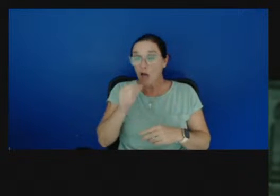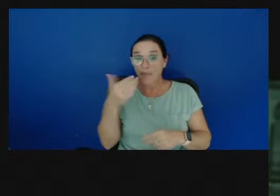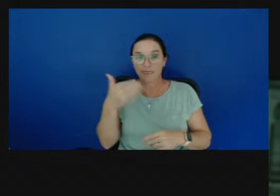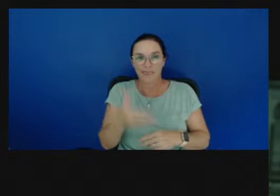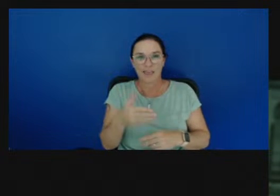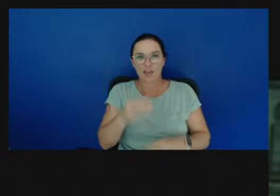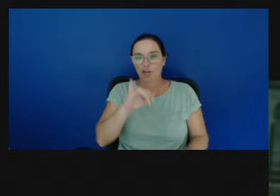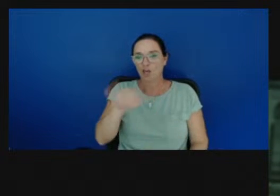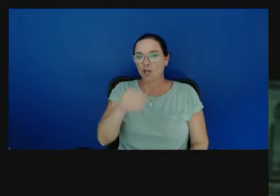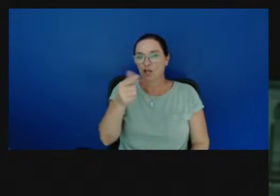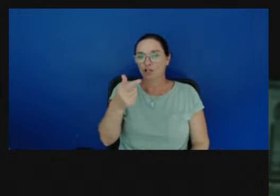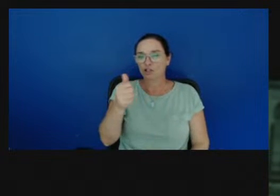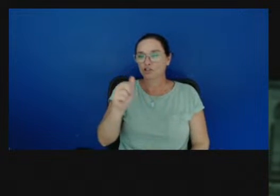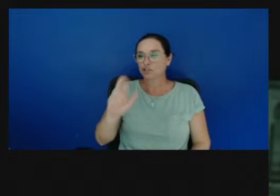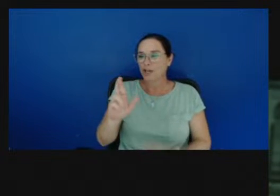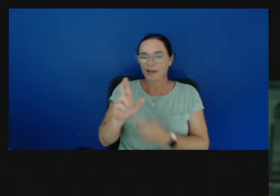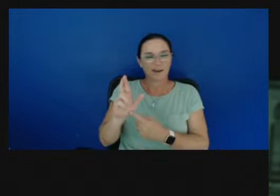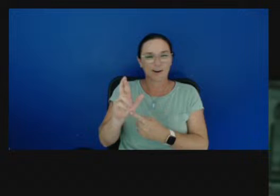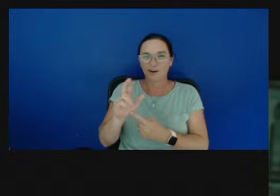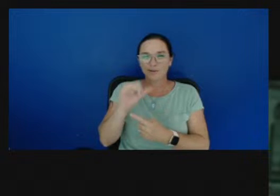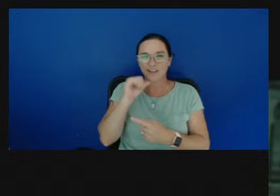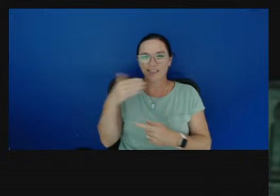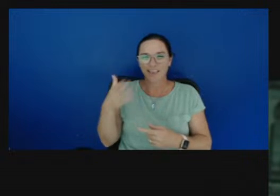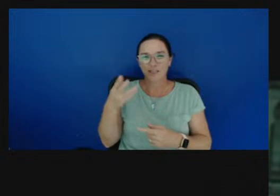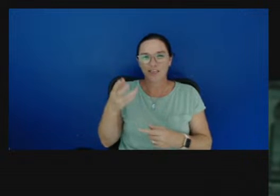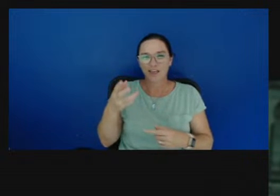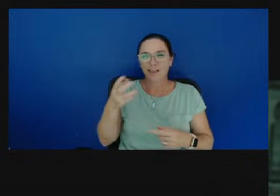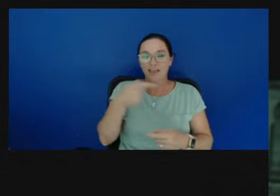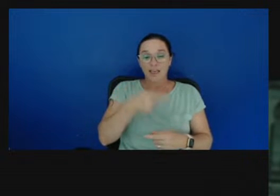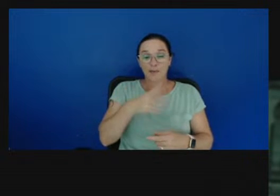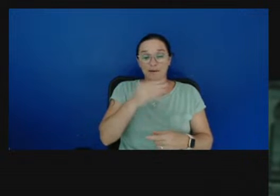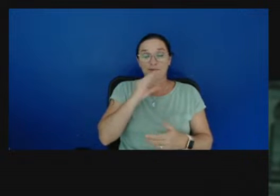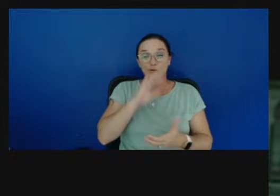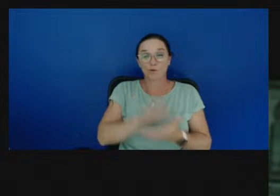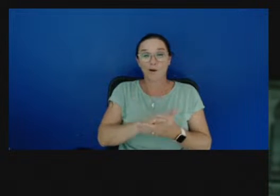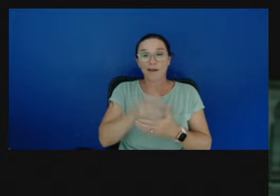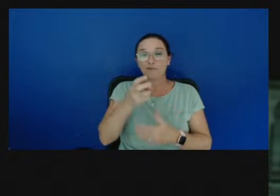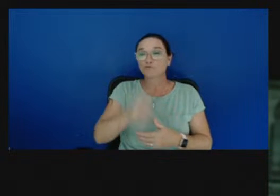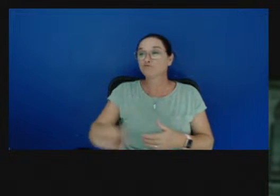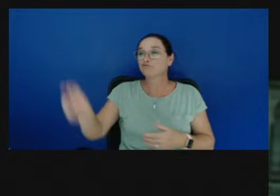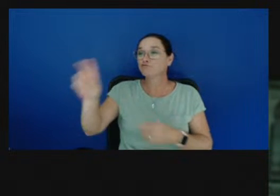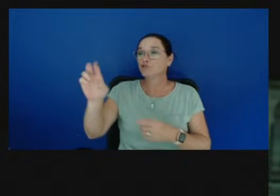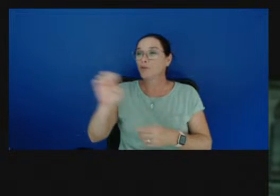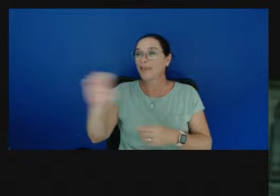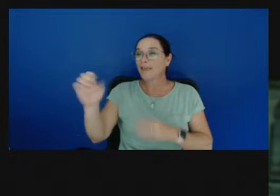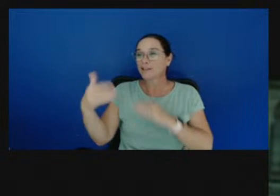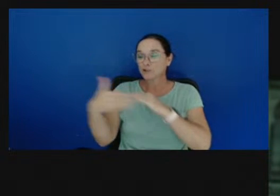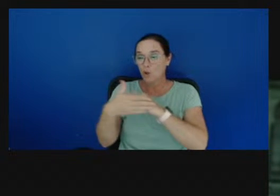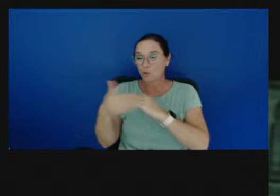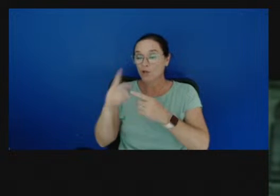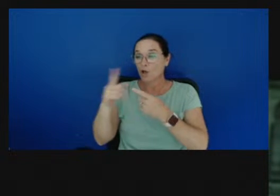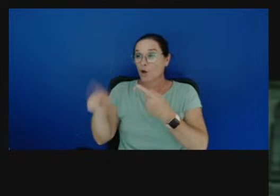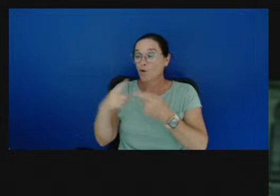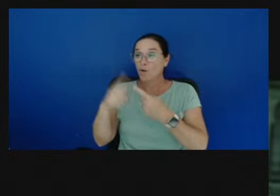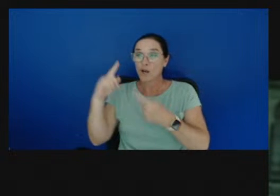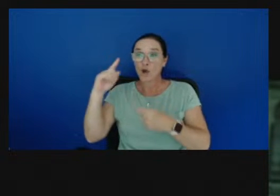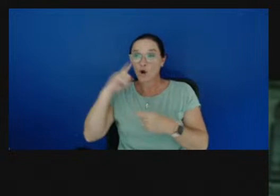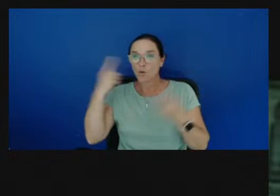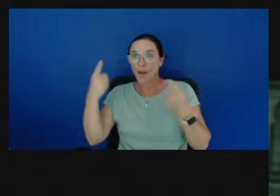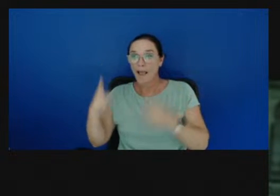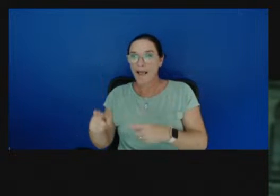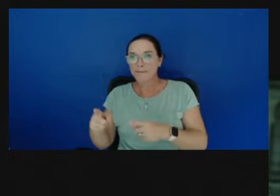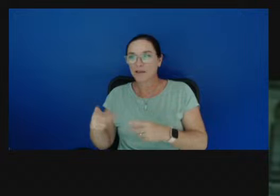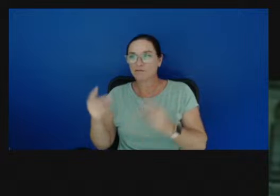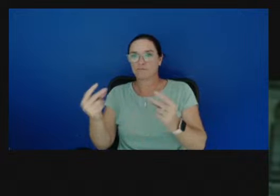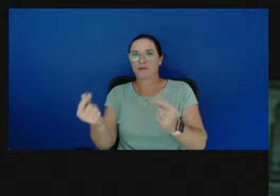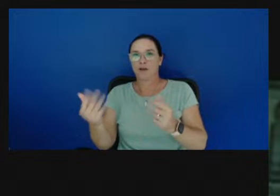and his wife, Isabel, were on an extended trip to the East Coast. And when he learned what happened, Jagger immediately set out for home, but he